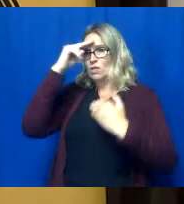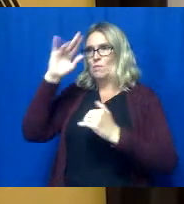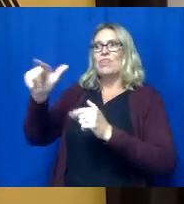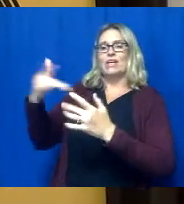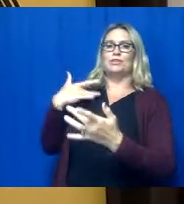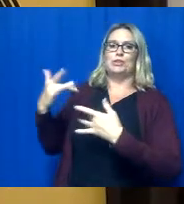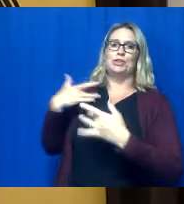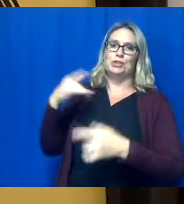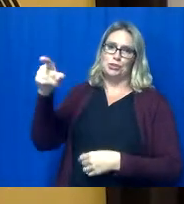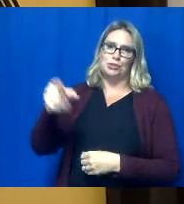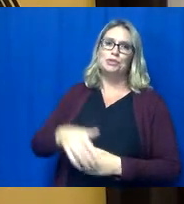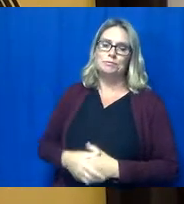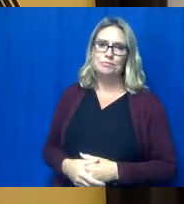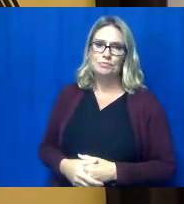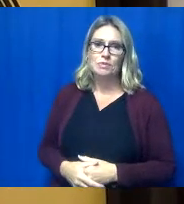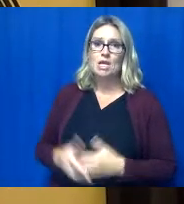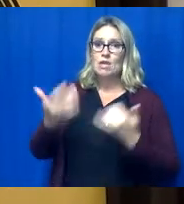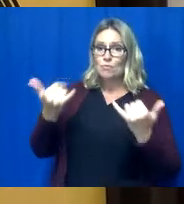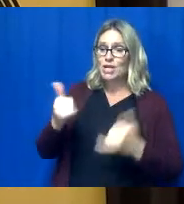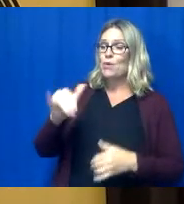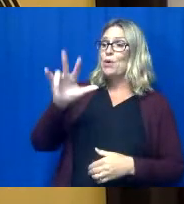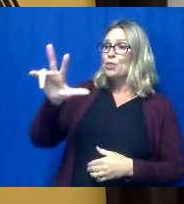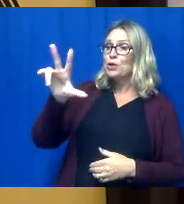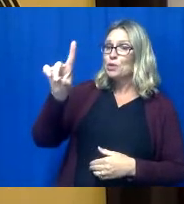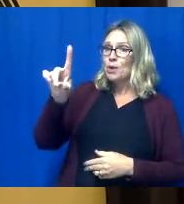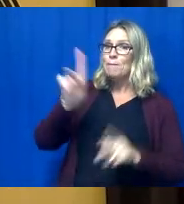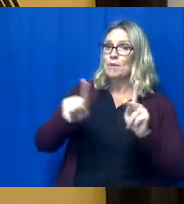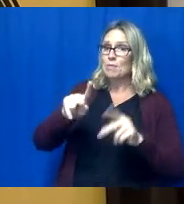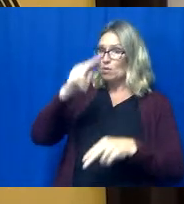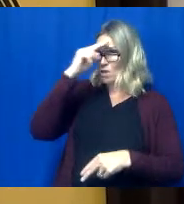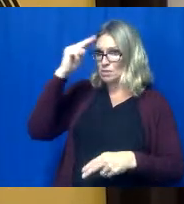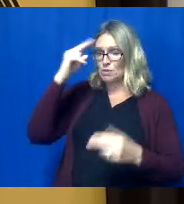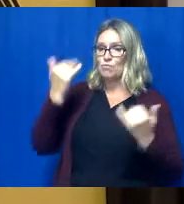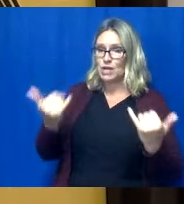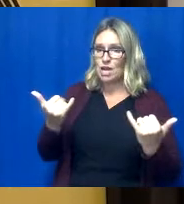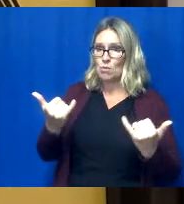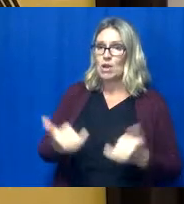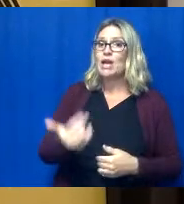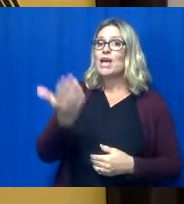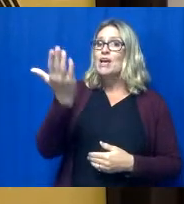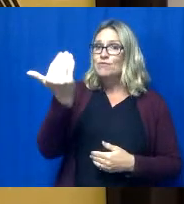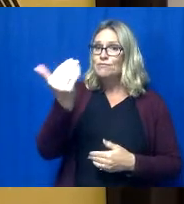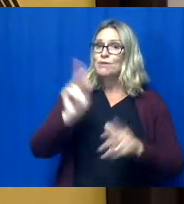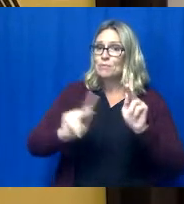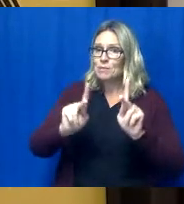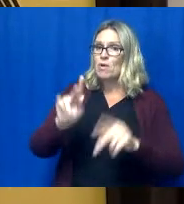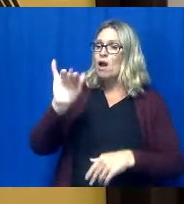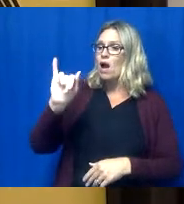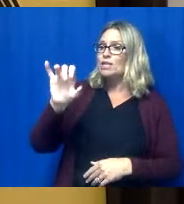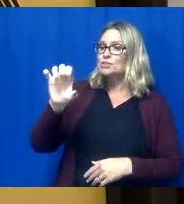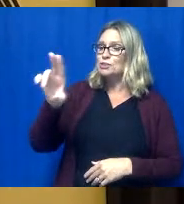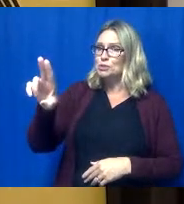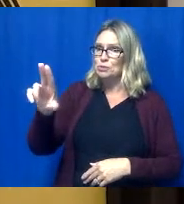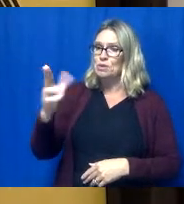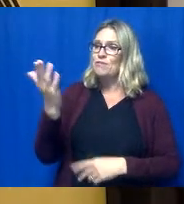Right now, 31 people are hospitalized and 15 people are in ICU due to